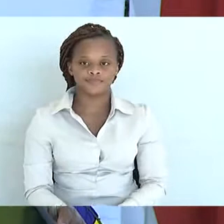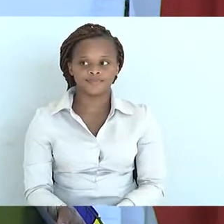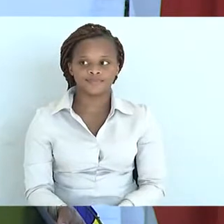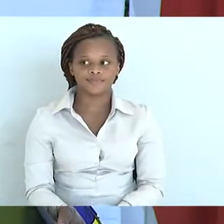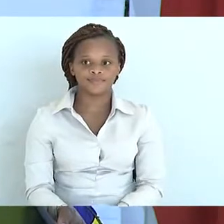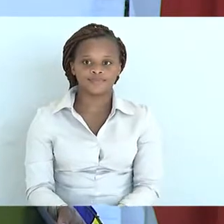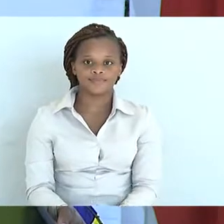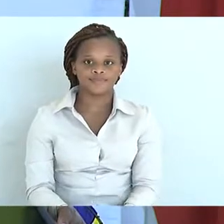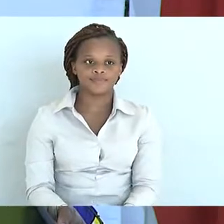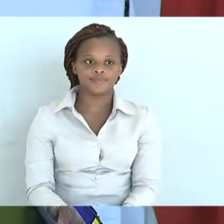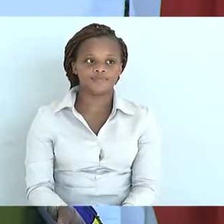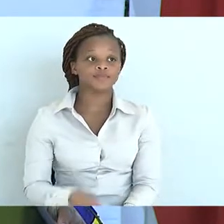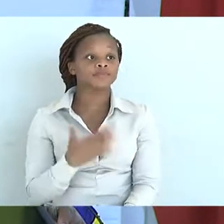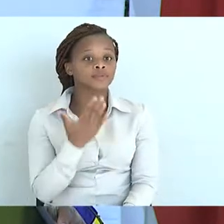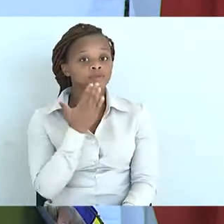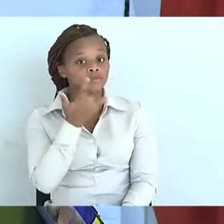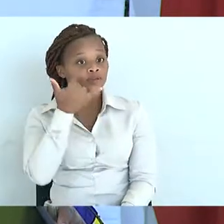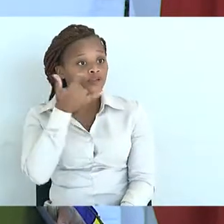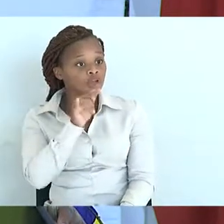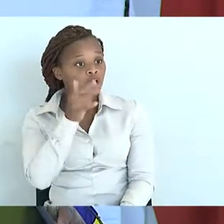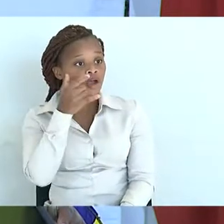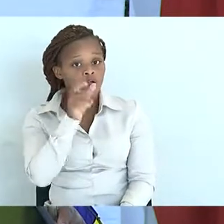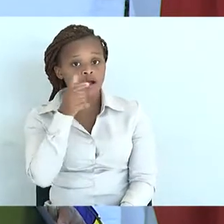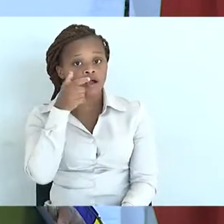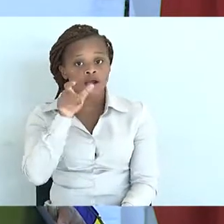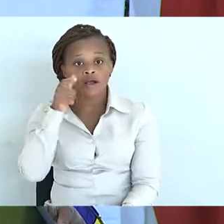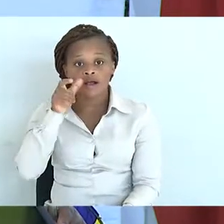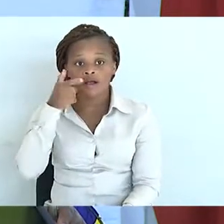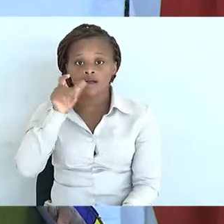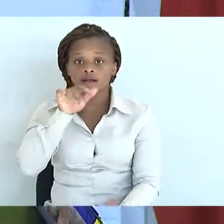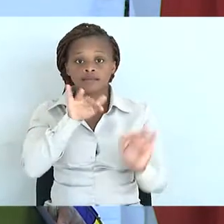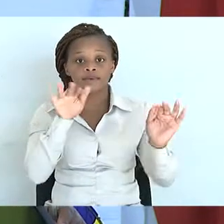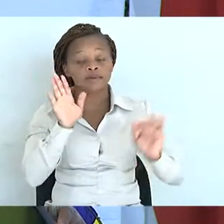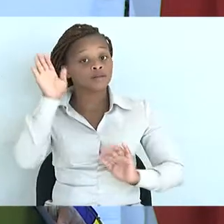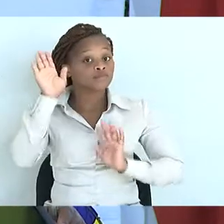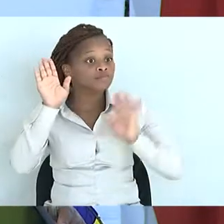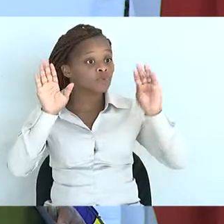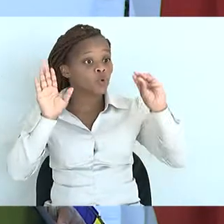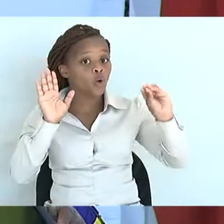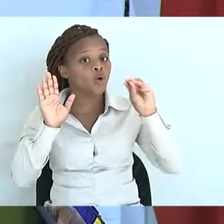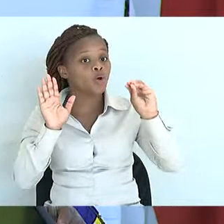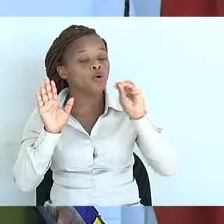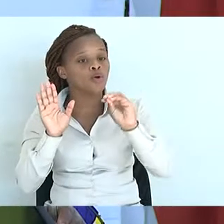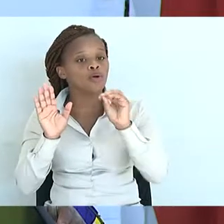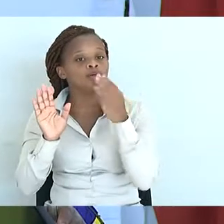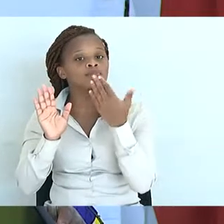ngicela ningibhekele ukuthi khona yini izandla eziphakeme.